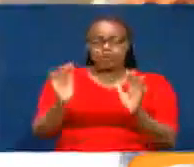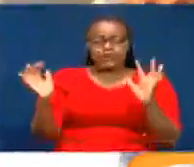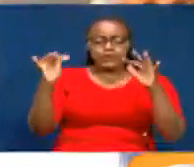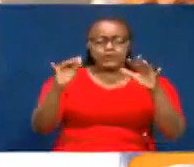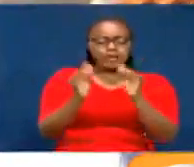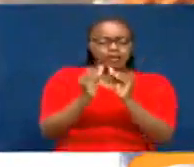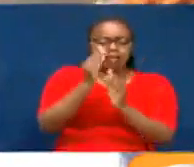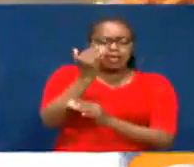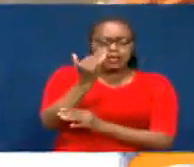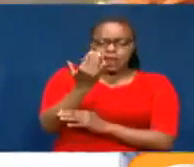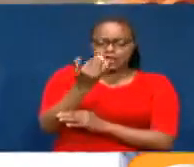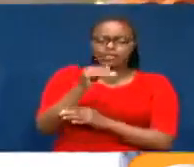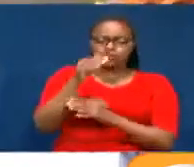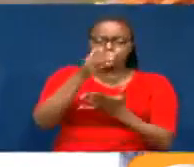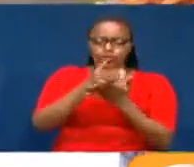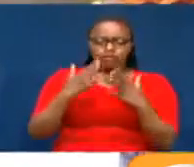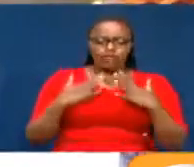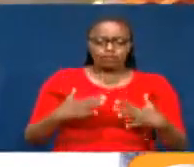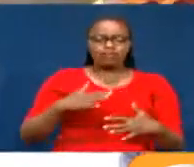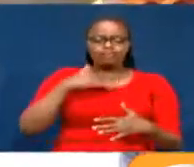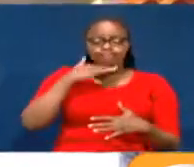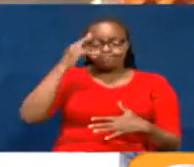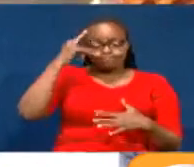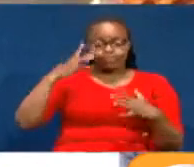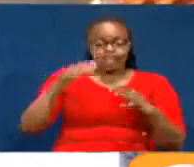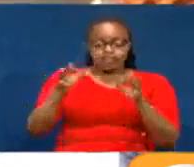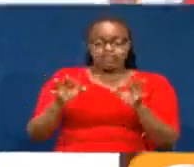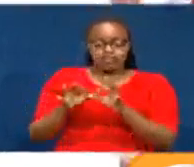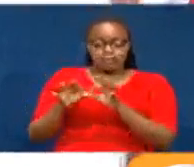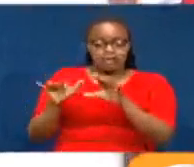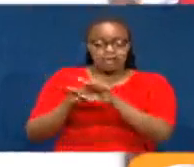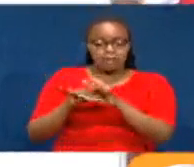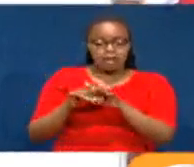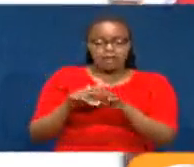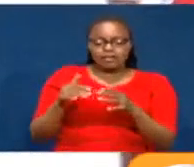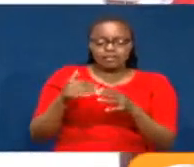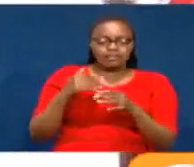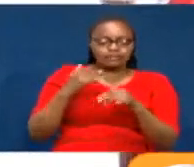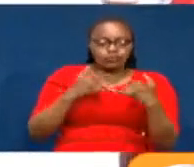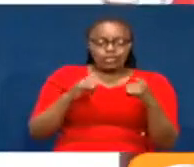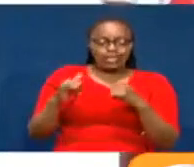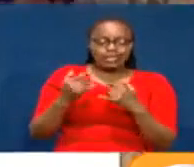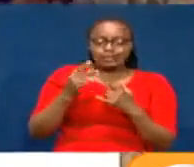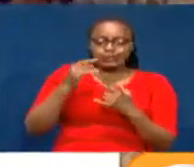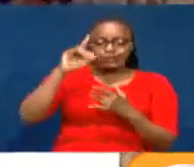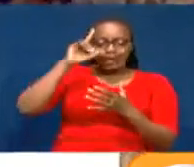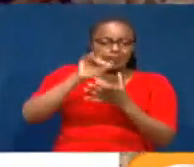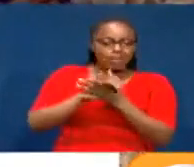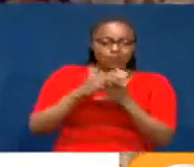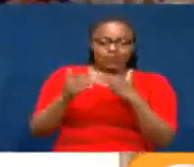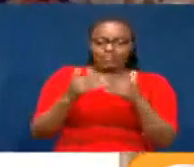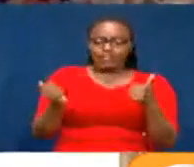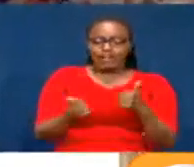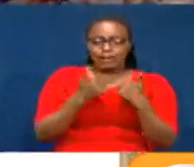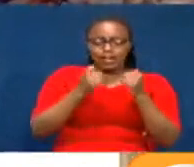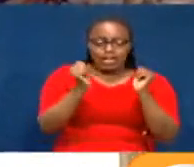to identify the remains of their loved ones as they grapple with the sudden and unexpected turn of events. The